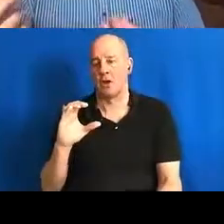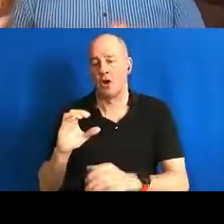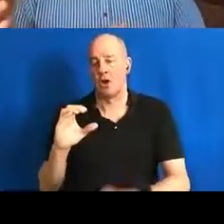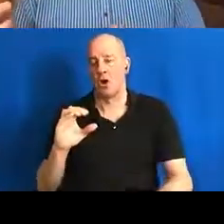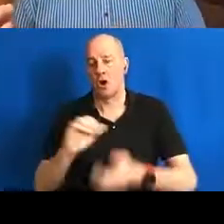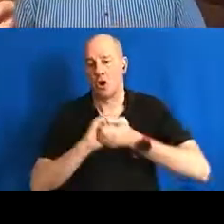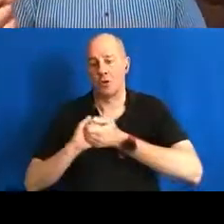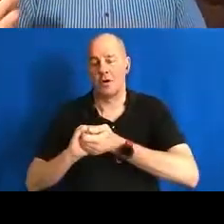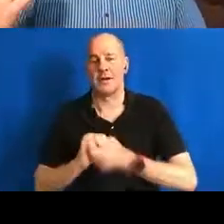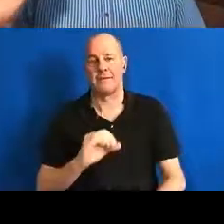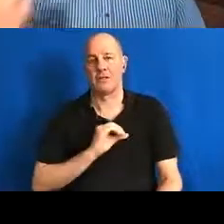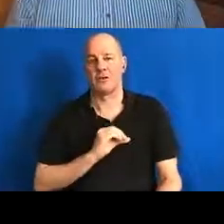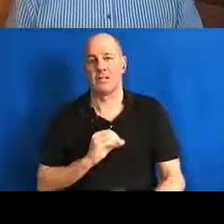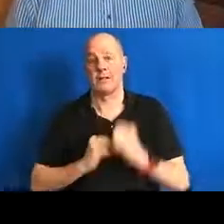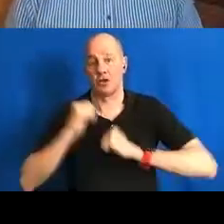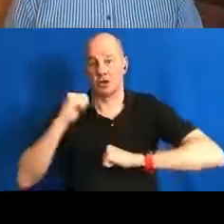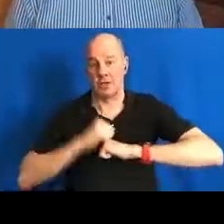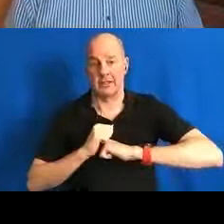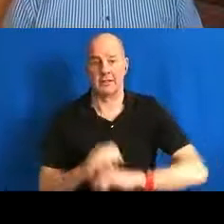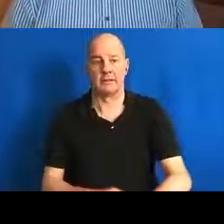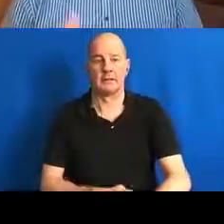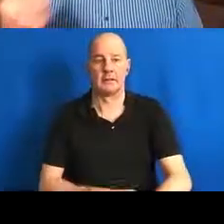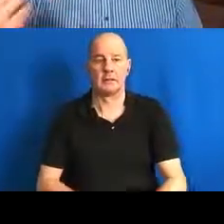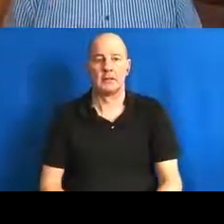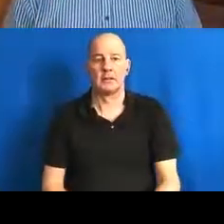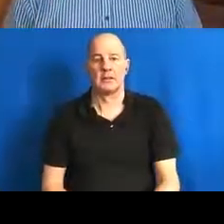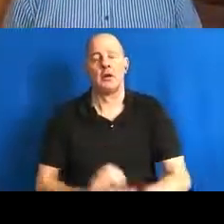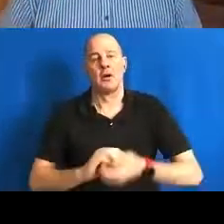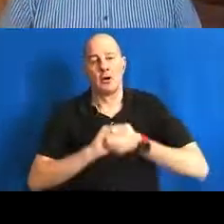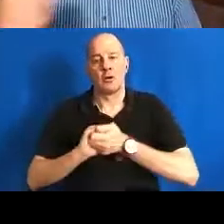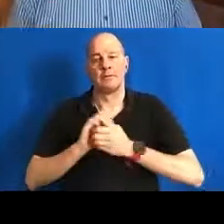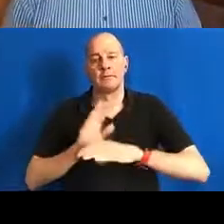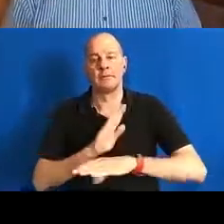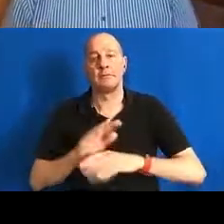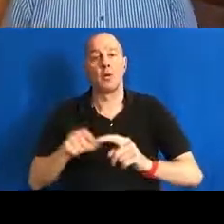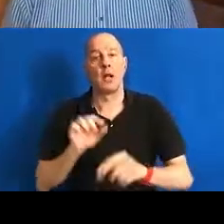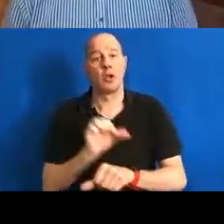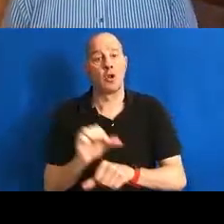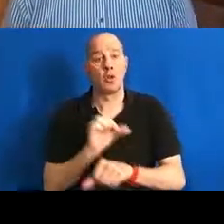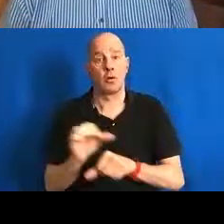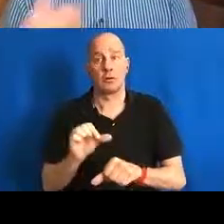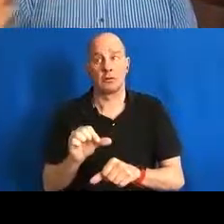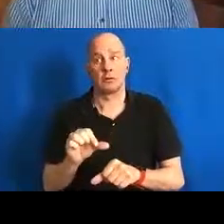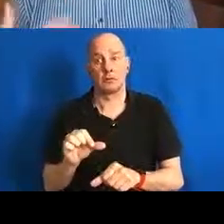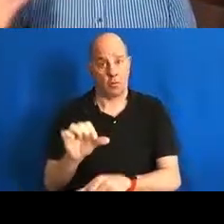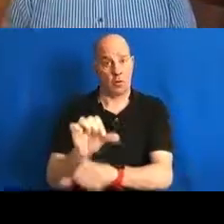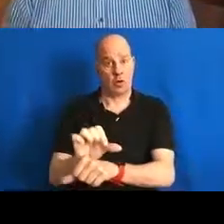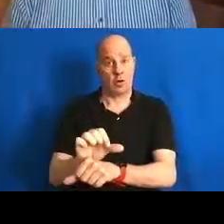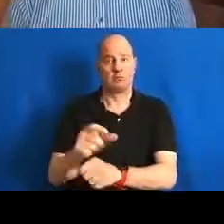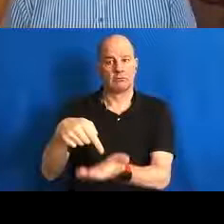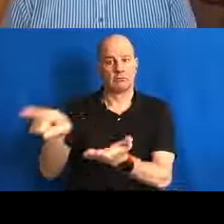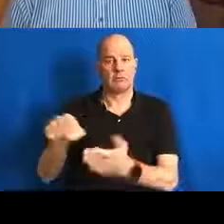cooperatives are a lot of times when the workers are working, they're getting paid their wages, just like